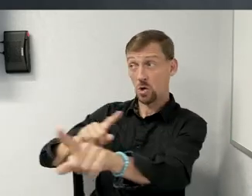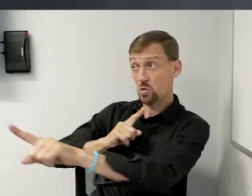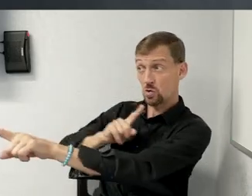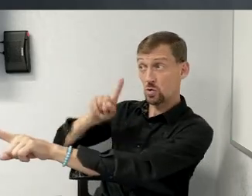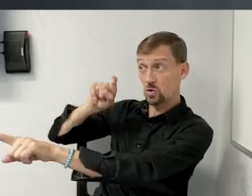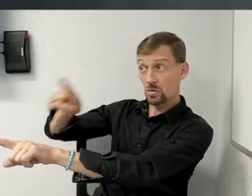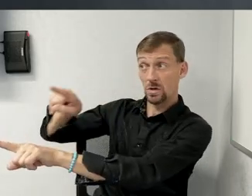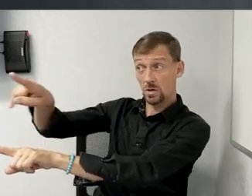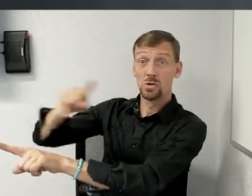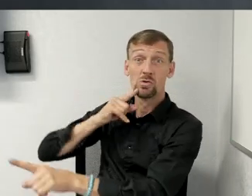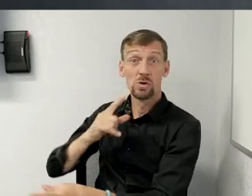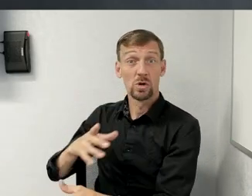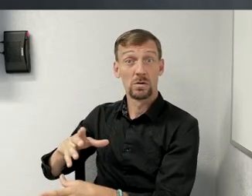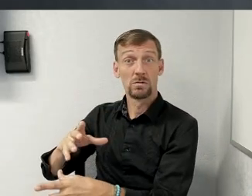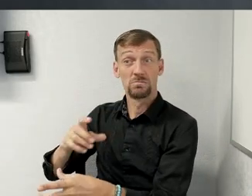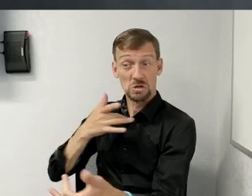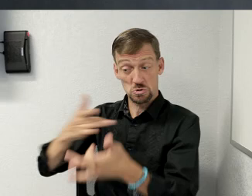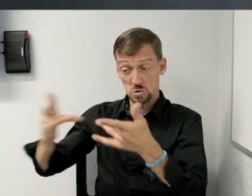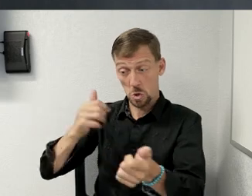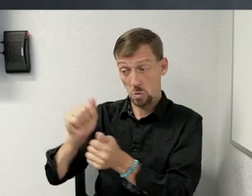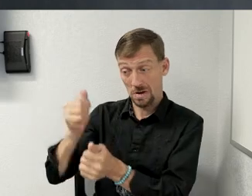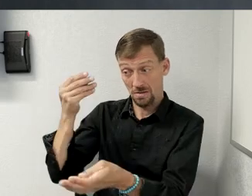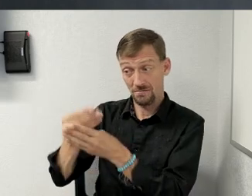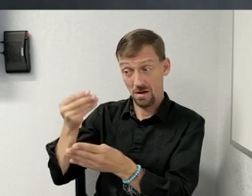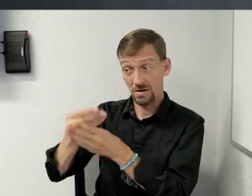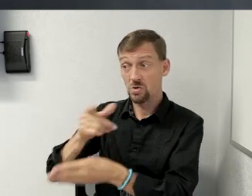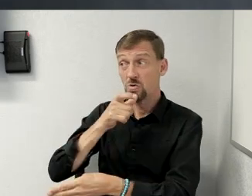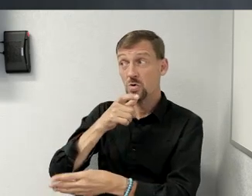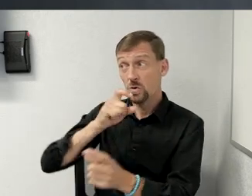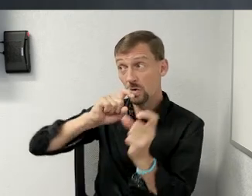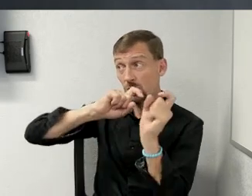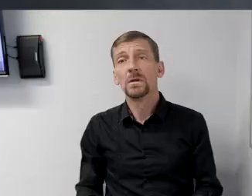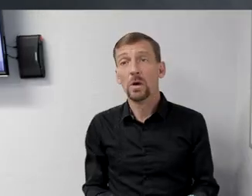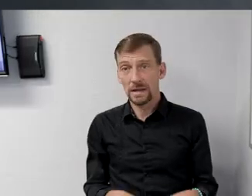the withholding of funding threat from the state that was issued to the county